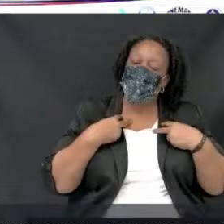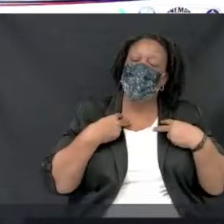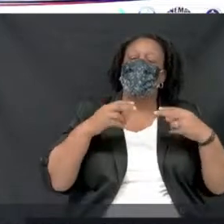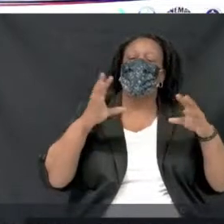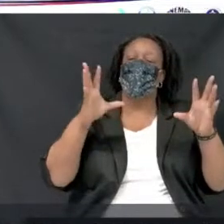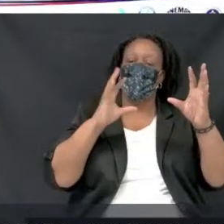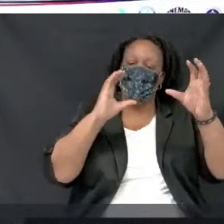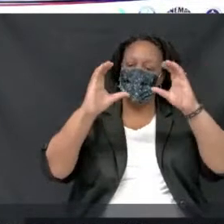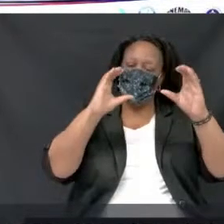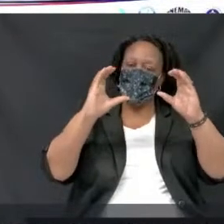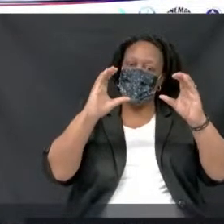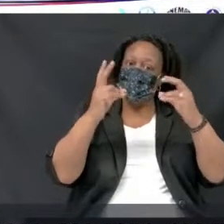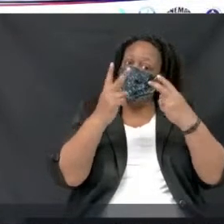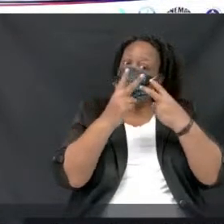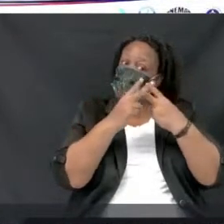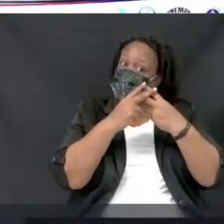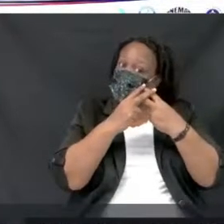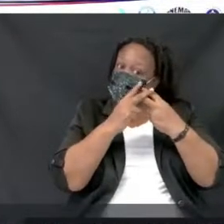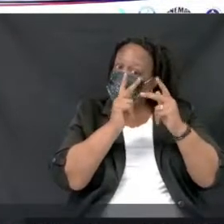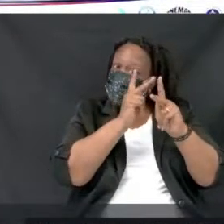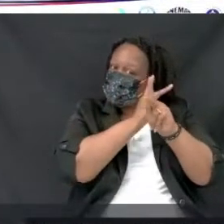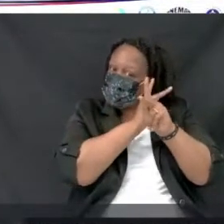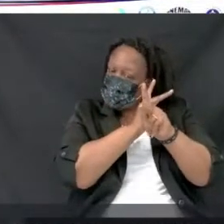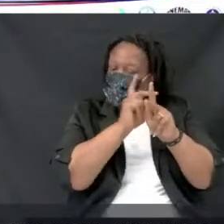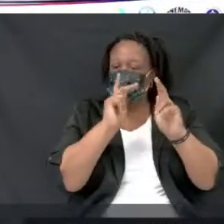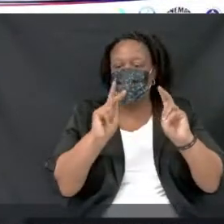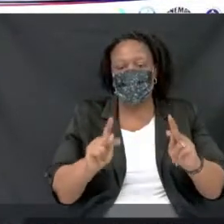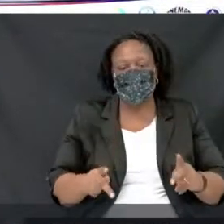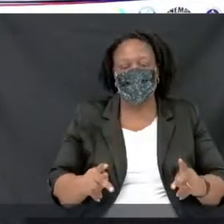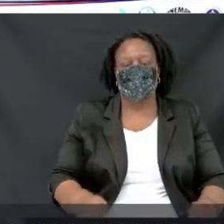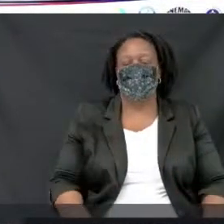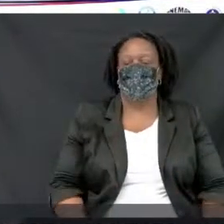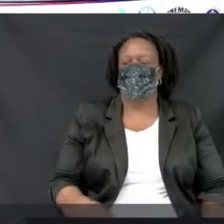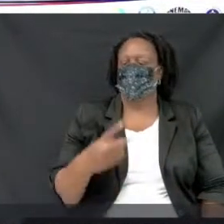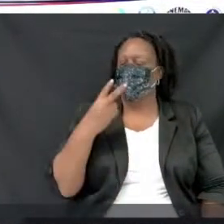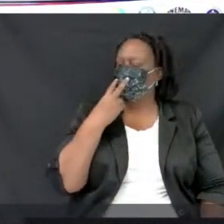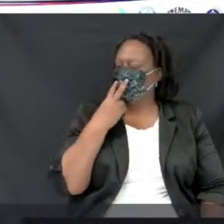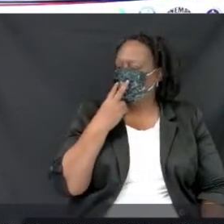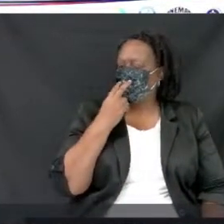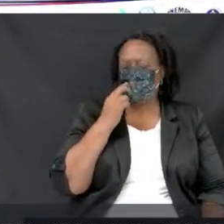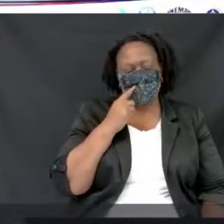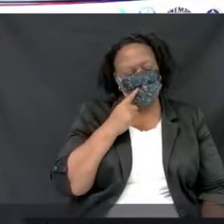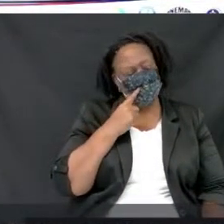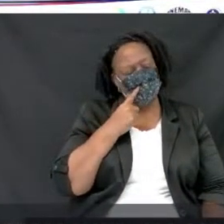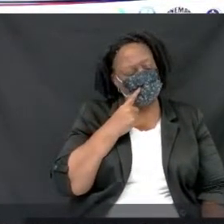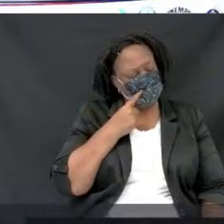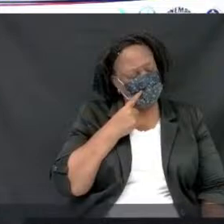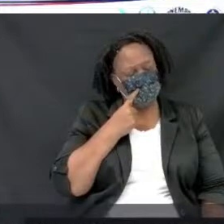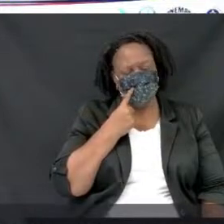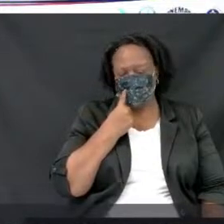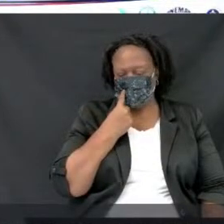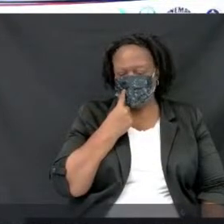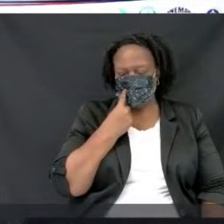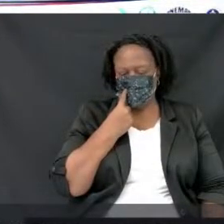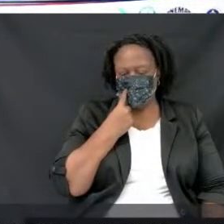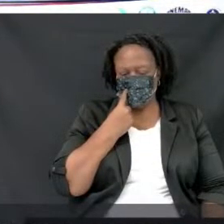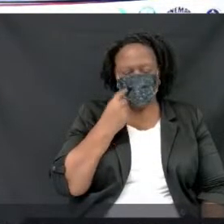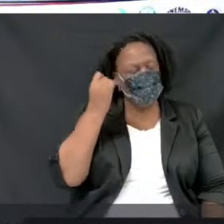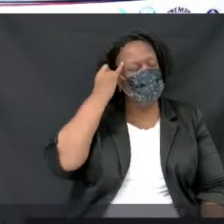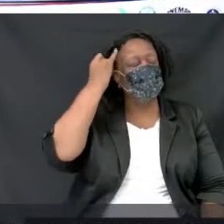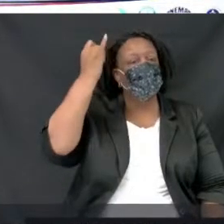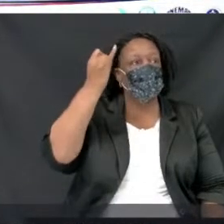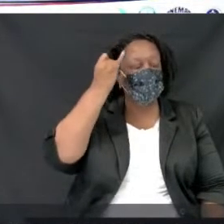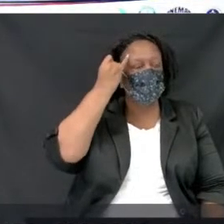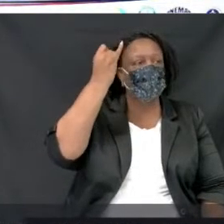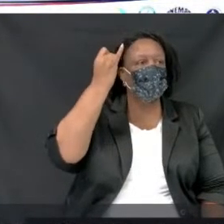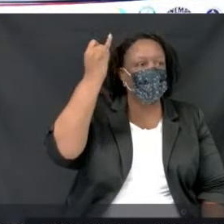of the meetings which I reviewed lately, all the recommendations and the proposals set by the